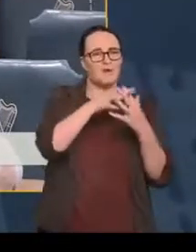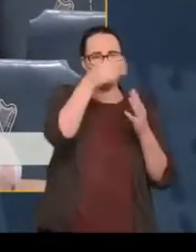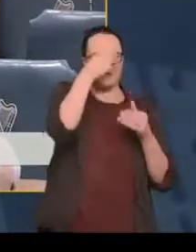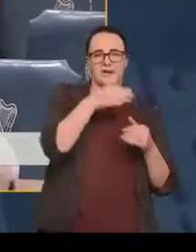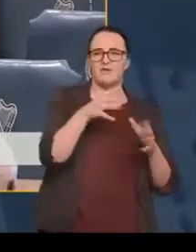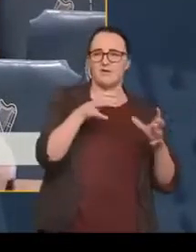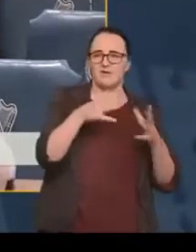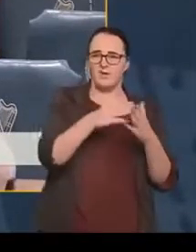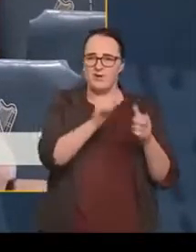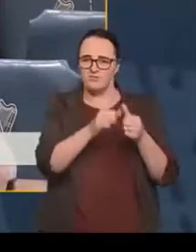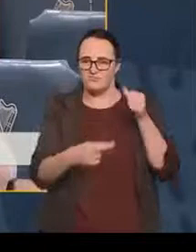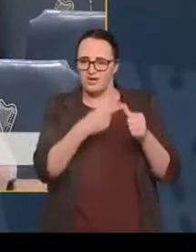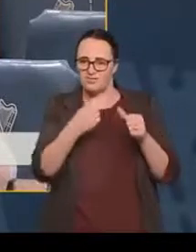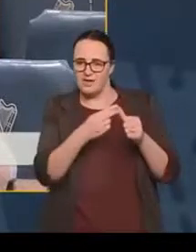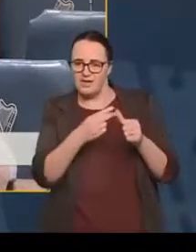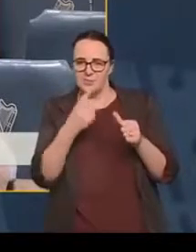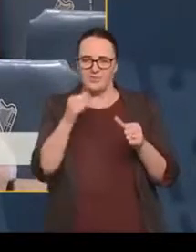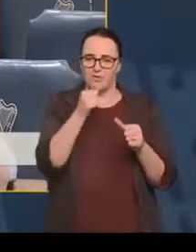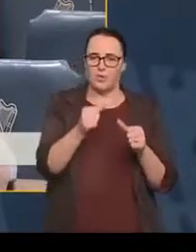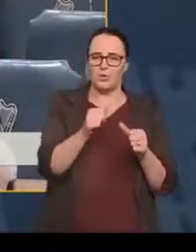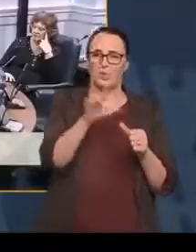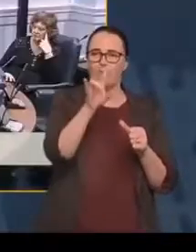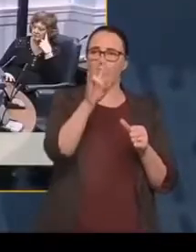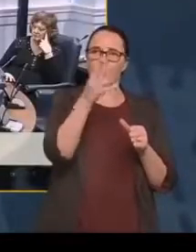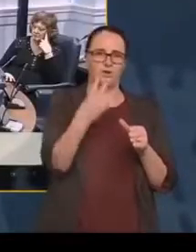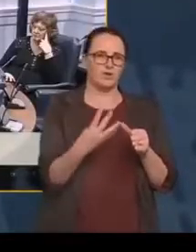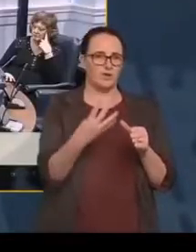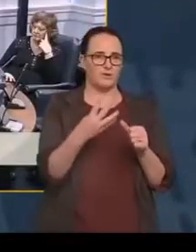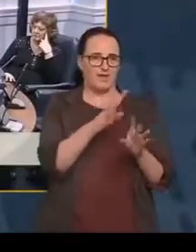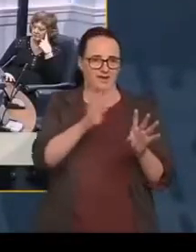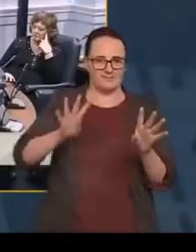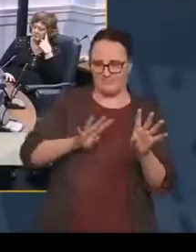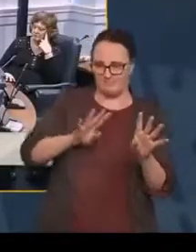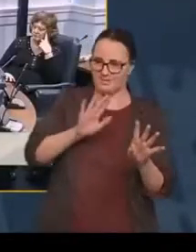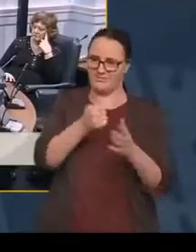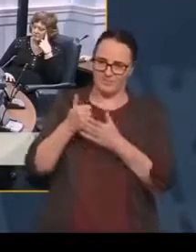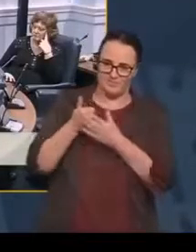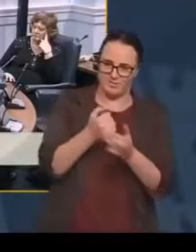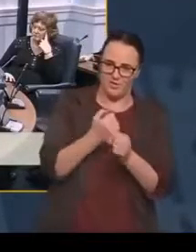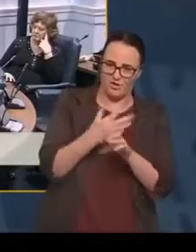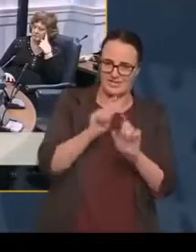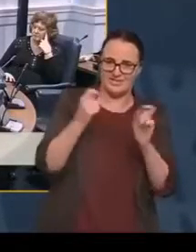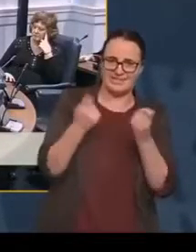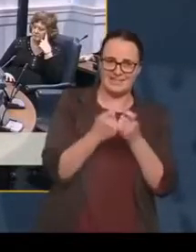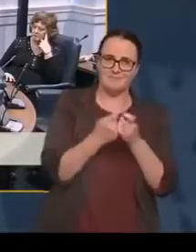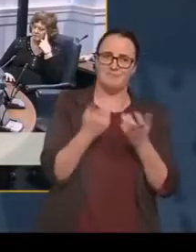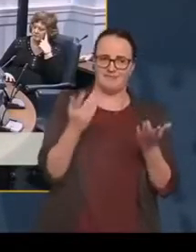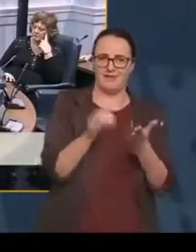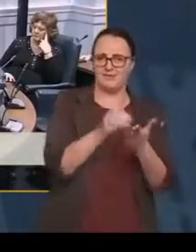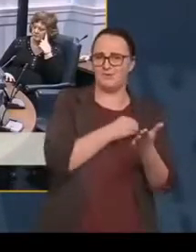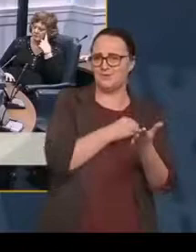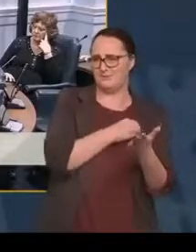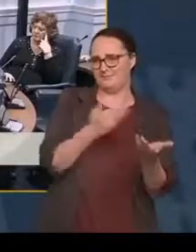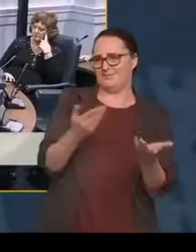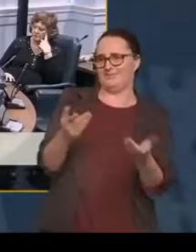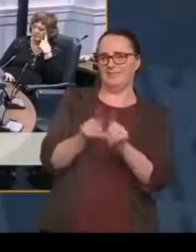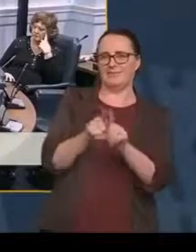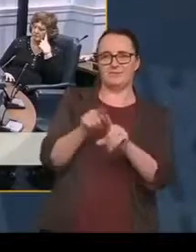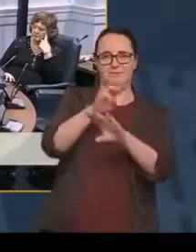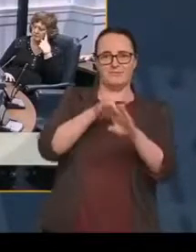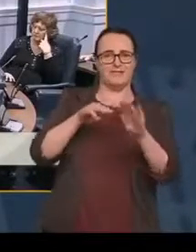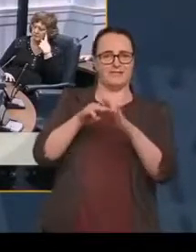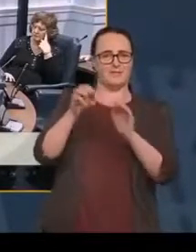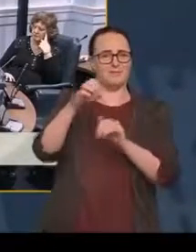American football. You can have all the runners and the linebackers. If you haven't got a quarterback, then you've nothing. And Minister McGrath has proven that, to be fair to him,